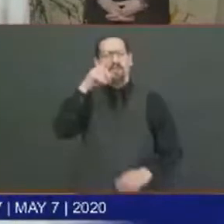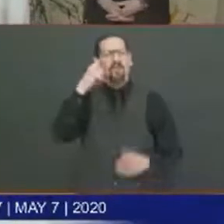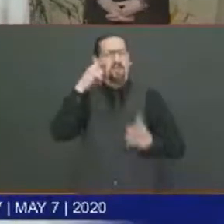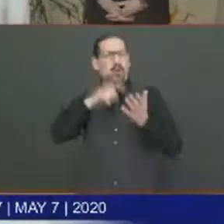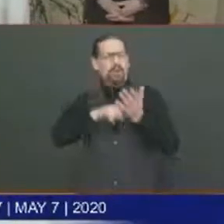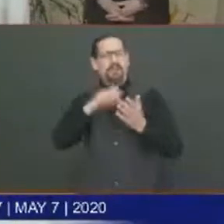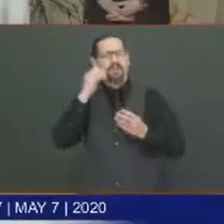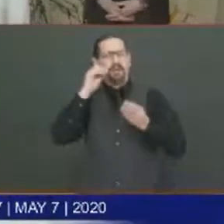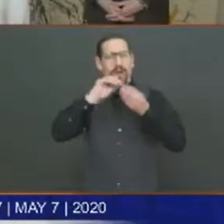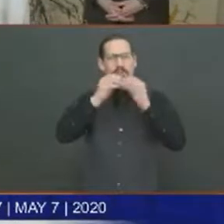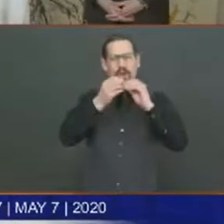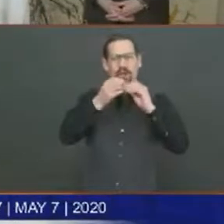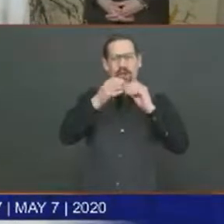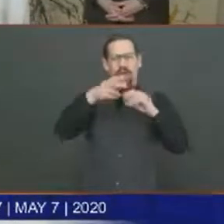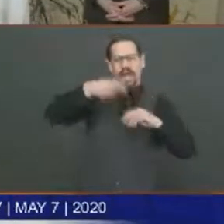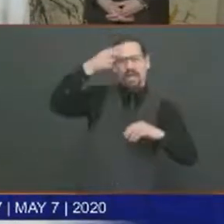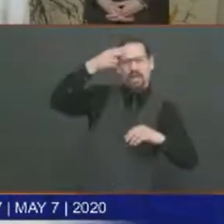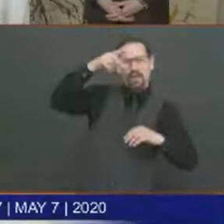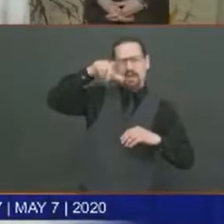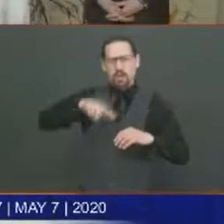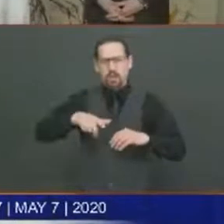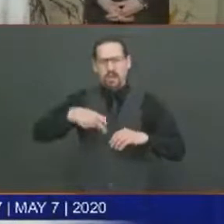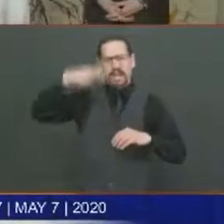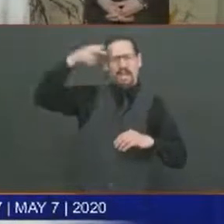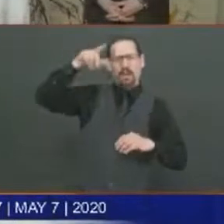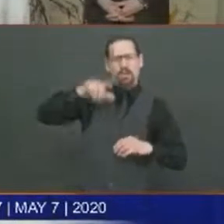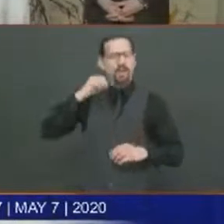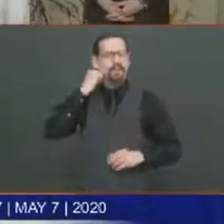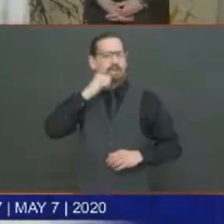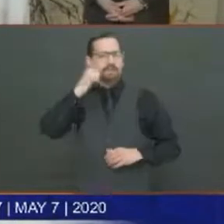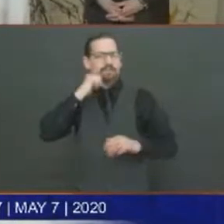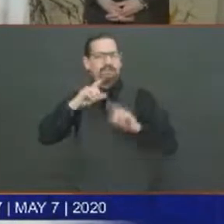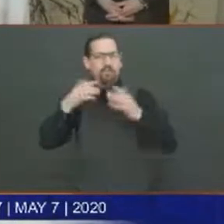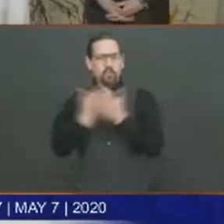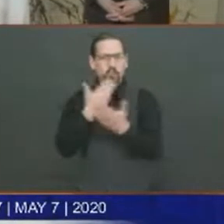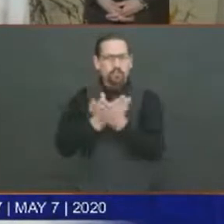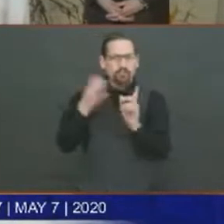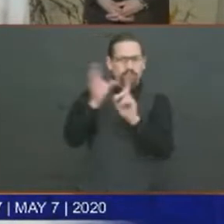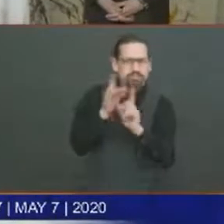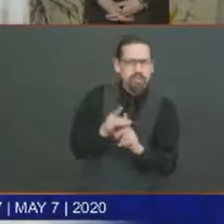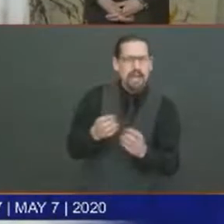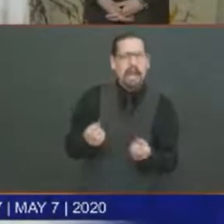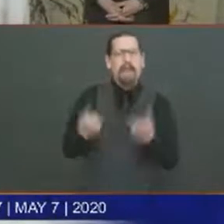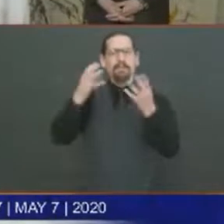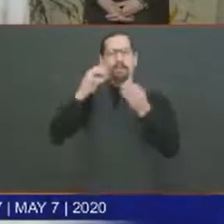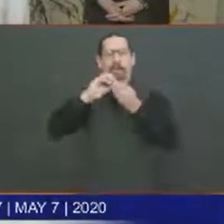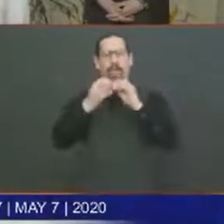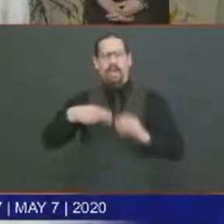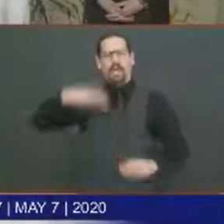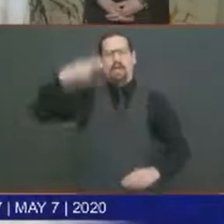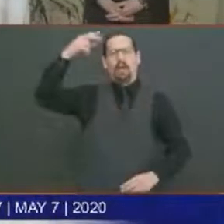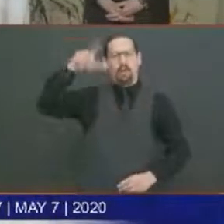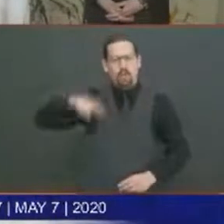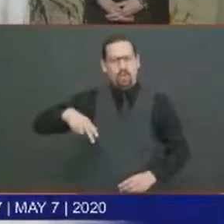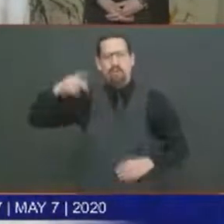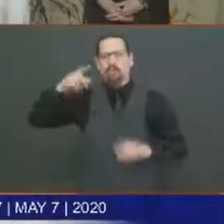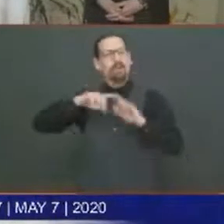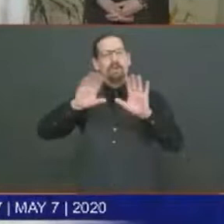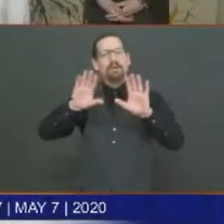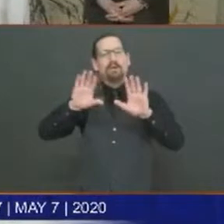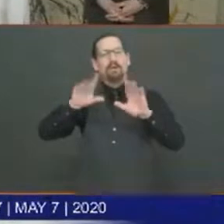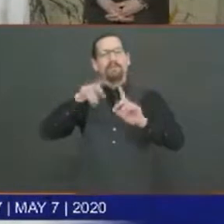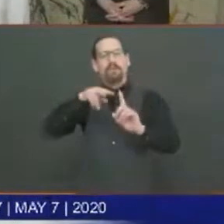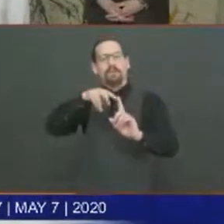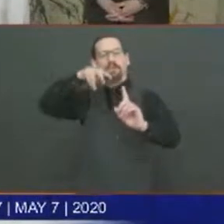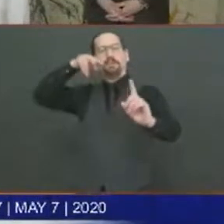3-day moving average now versus a 3-day moving average 14 days ago. Case numbers